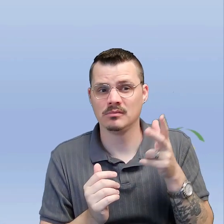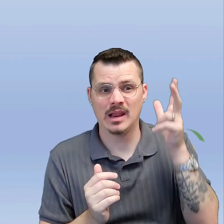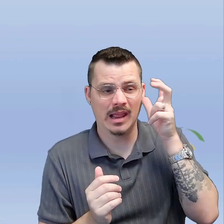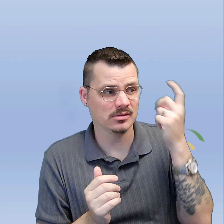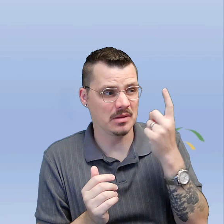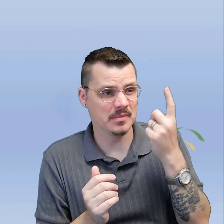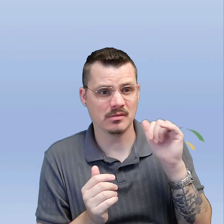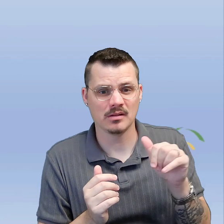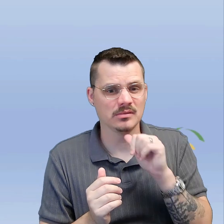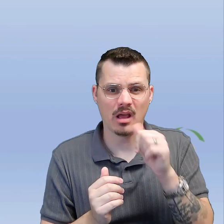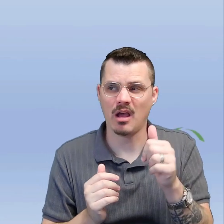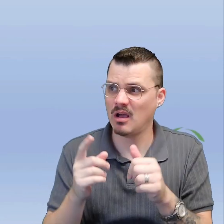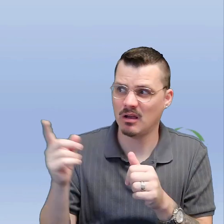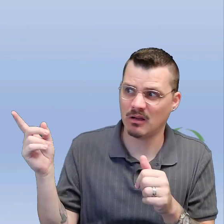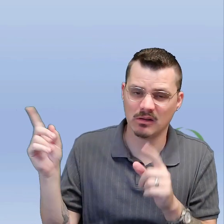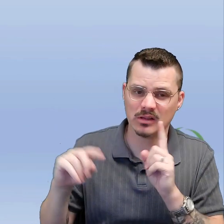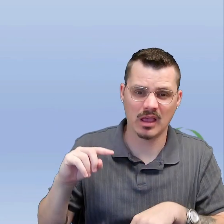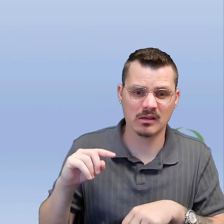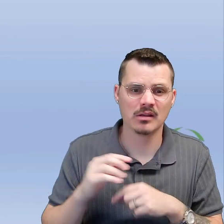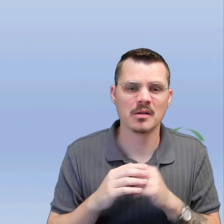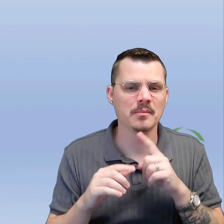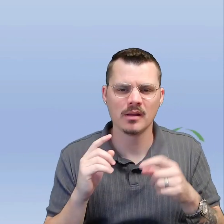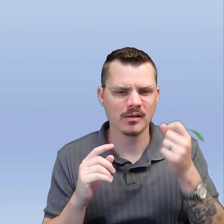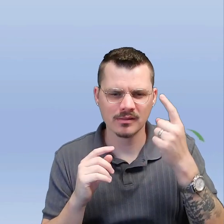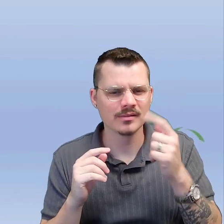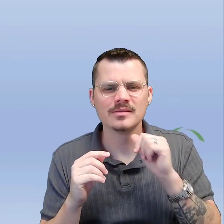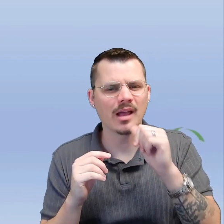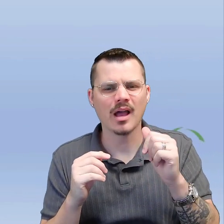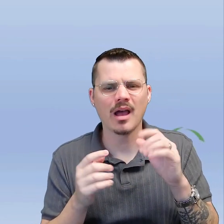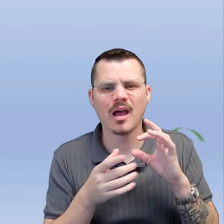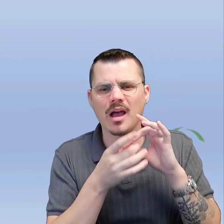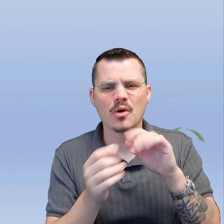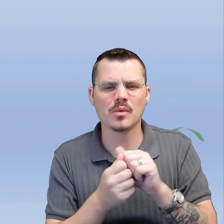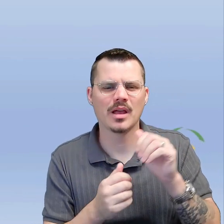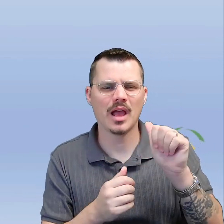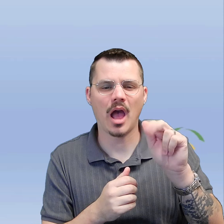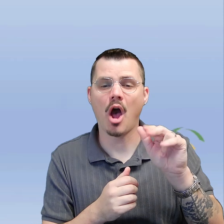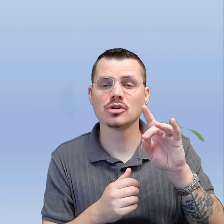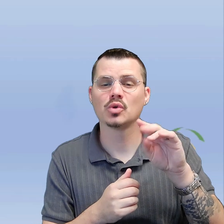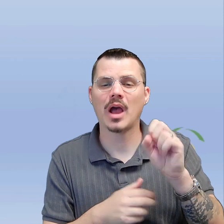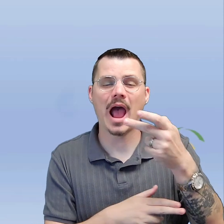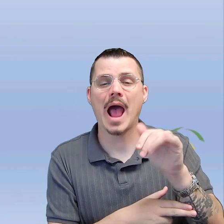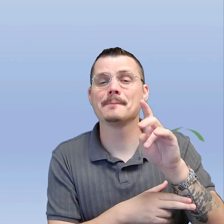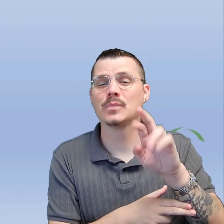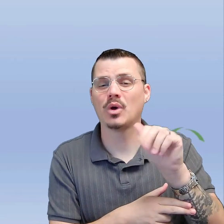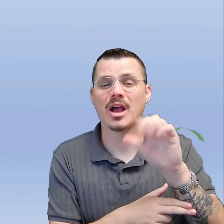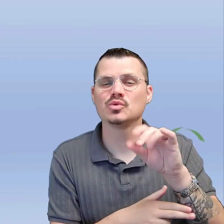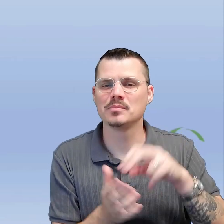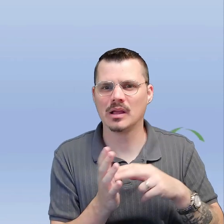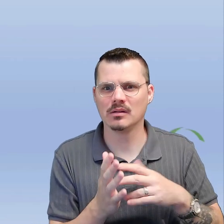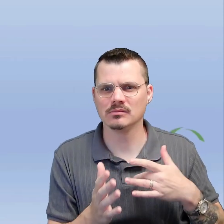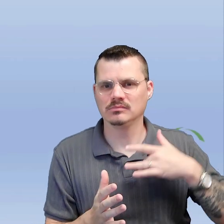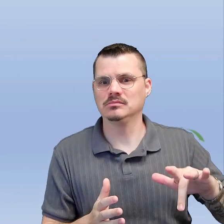not evident to others and not accounted for by auditory hyperacusis.